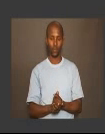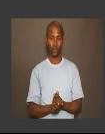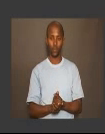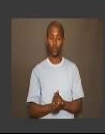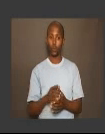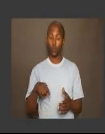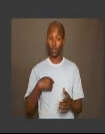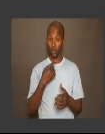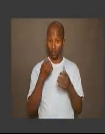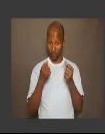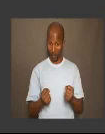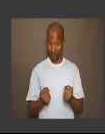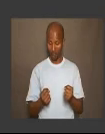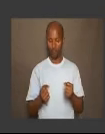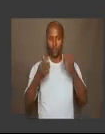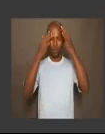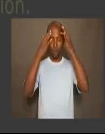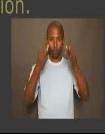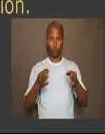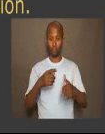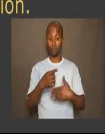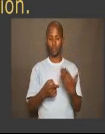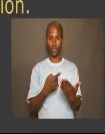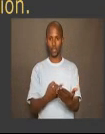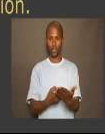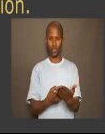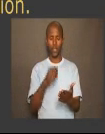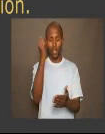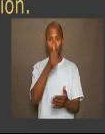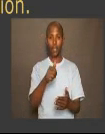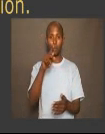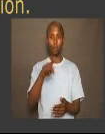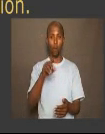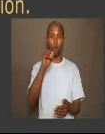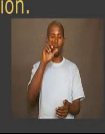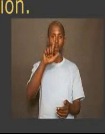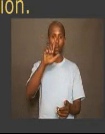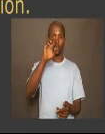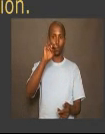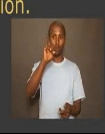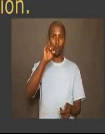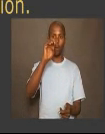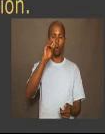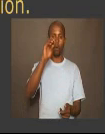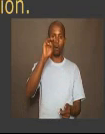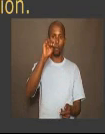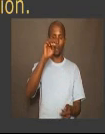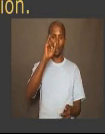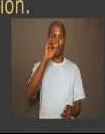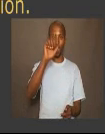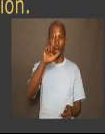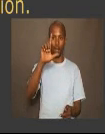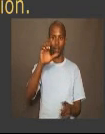We can conclude from this that any polynomial function is